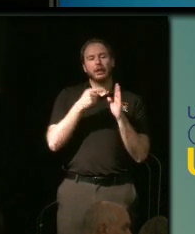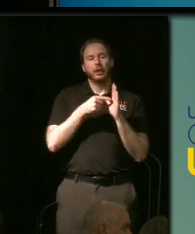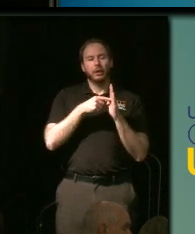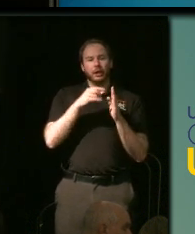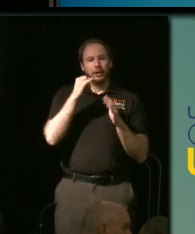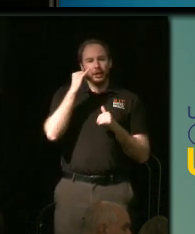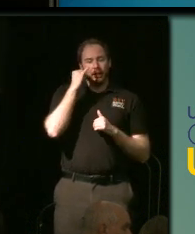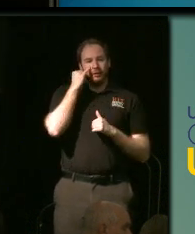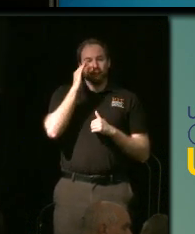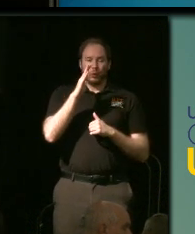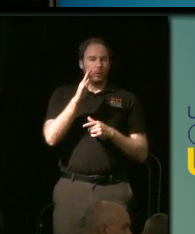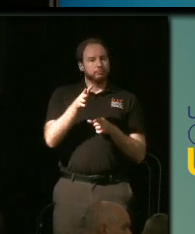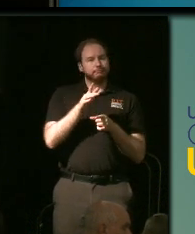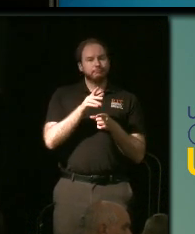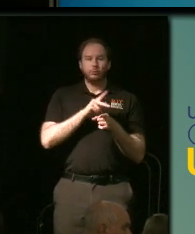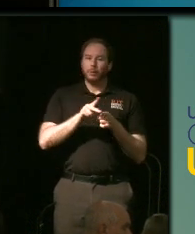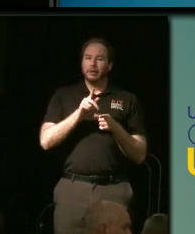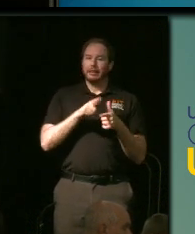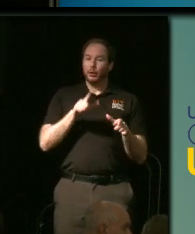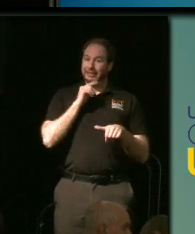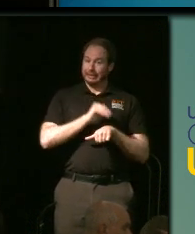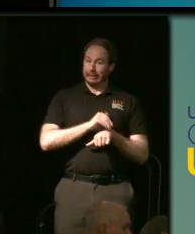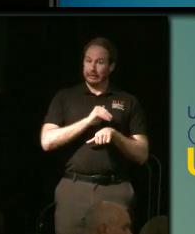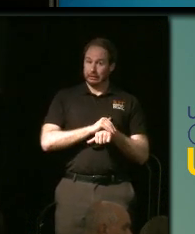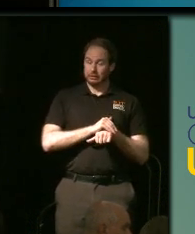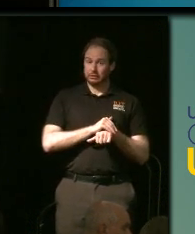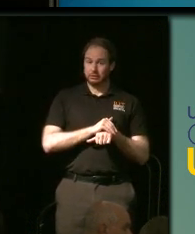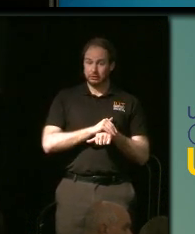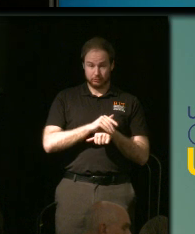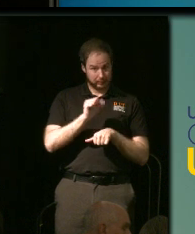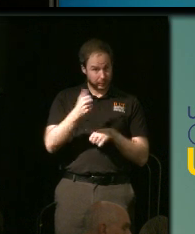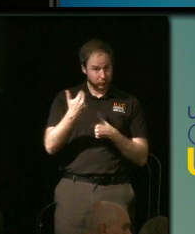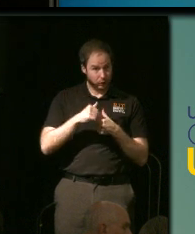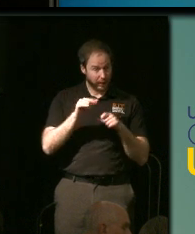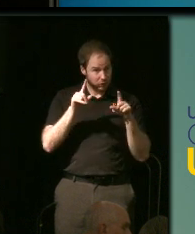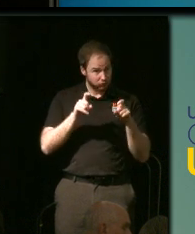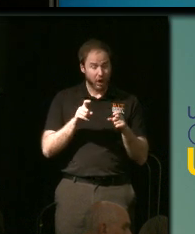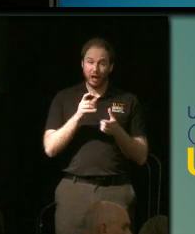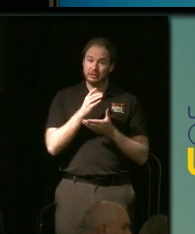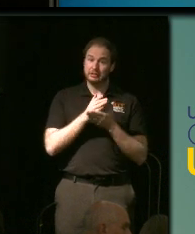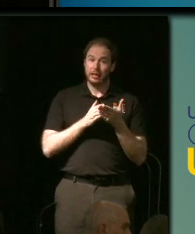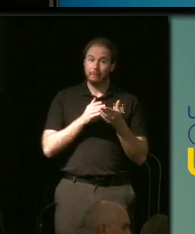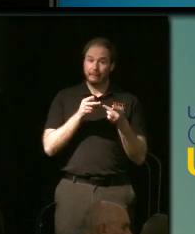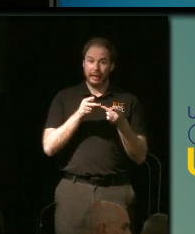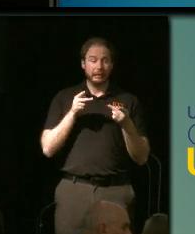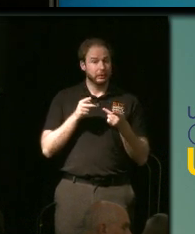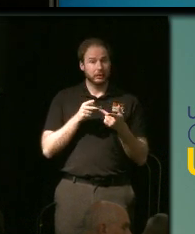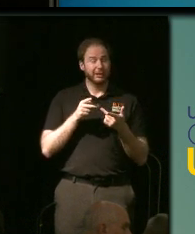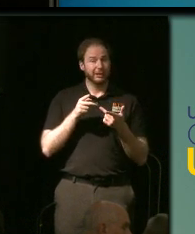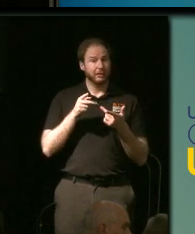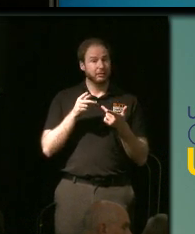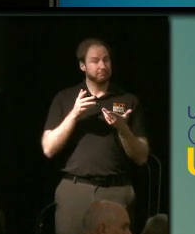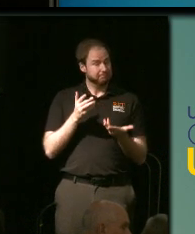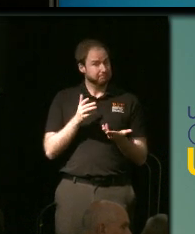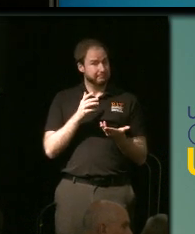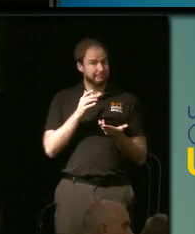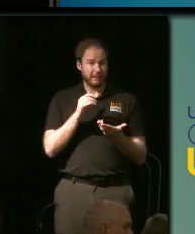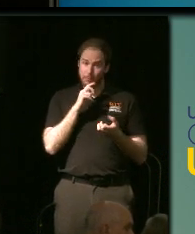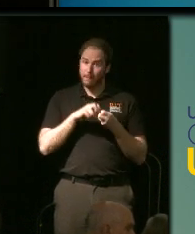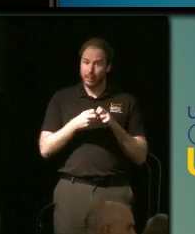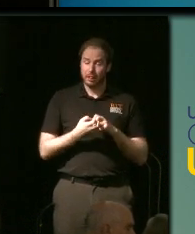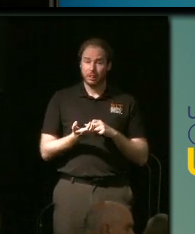language is in English, can you get into the trial? That's a problem in some populations.